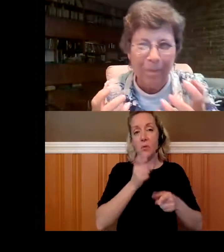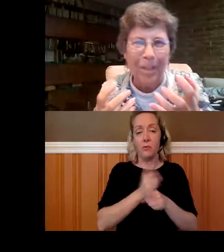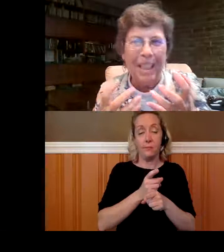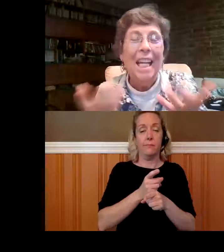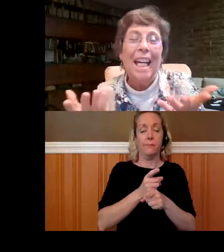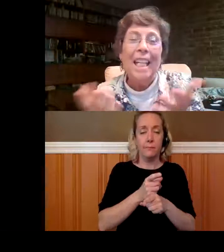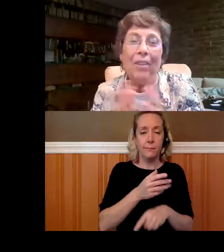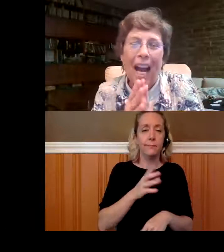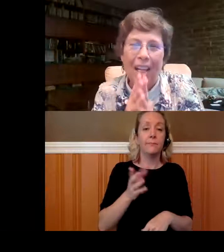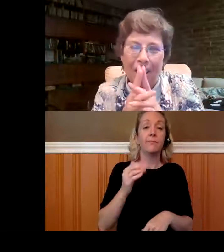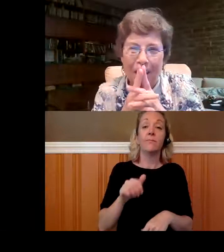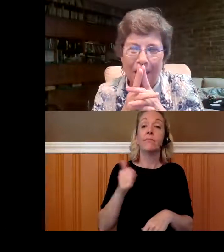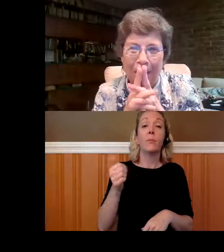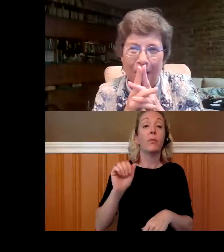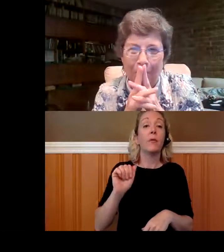saw?